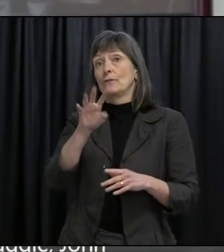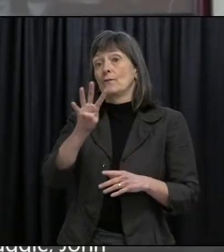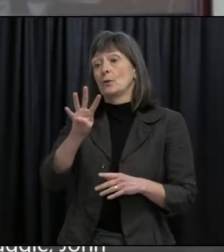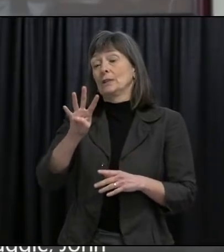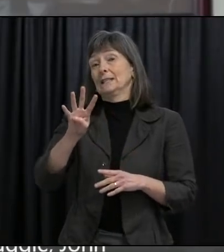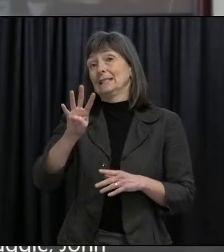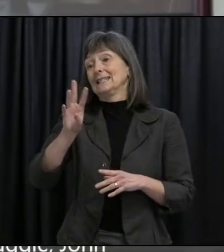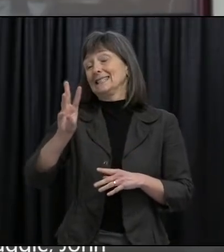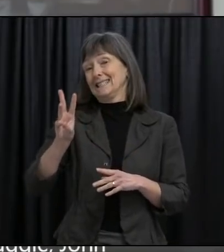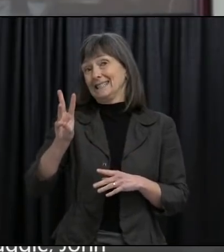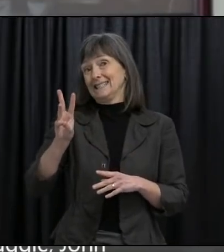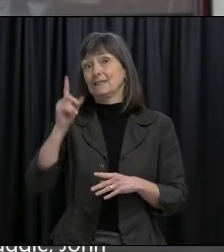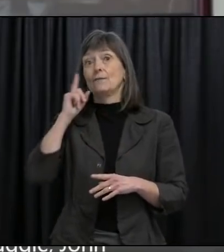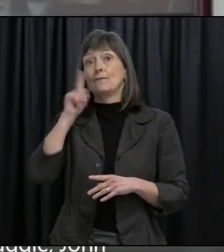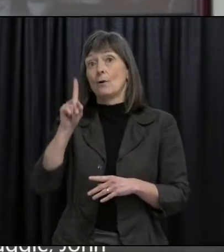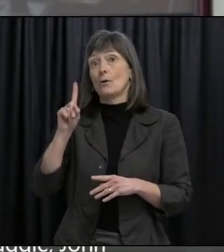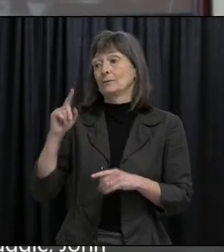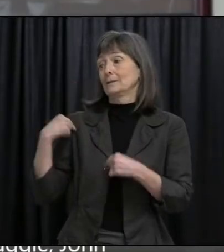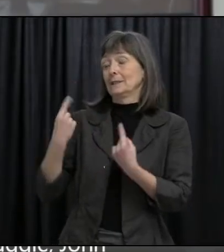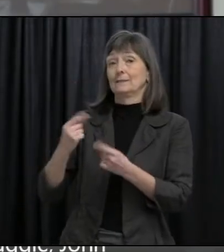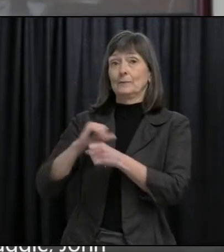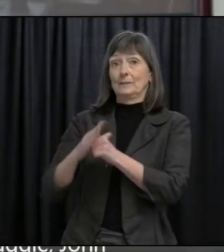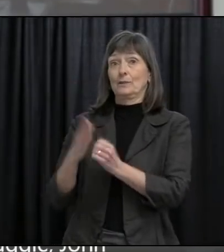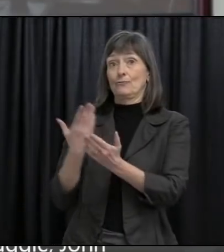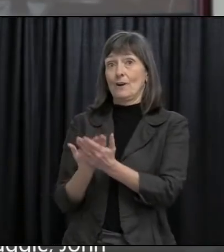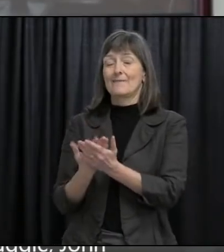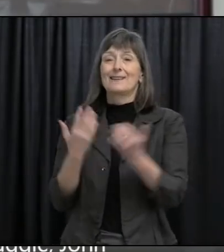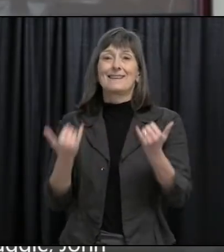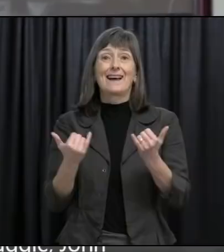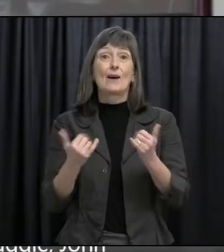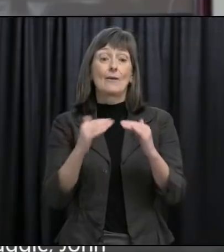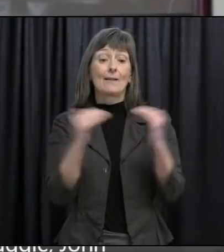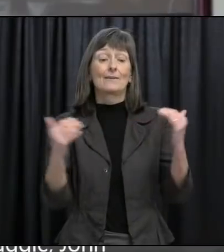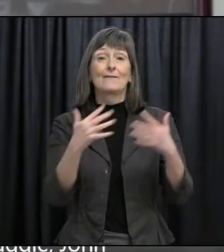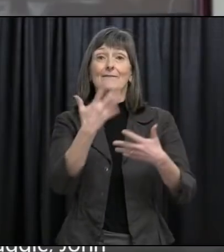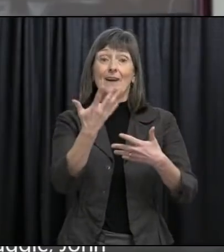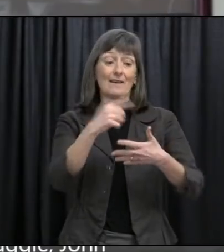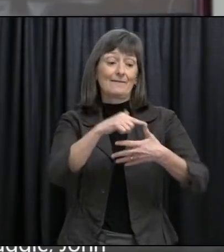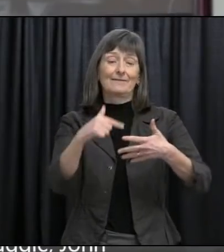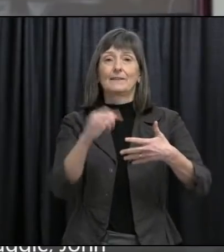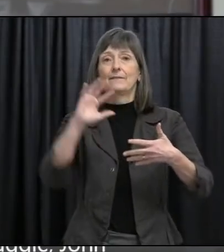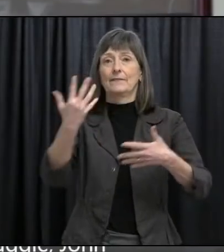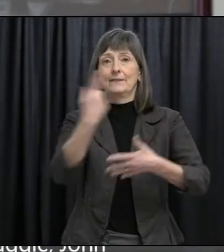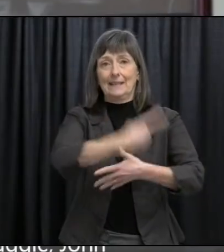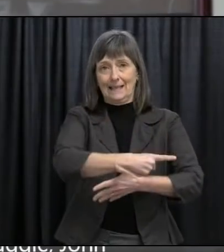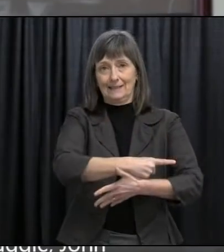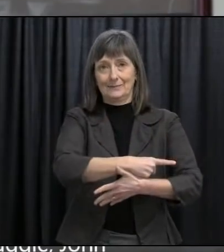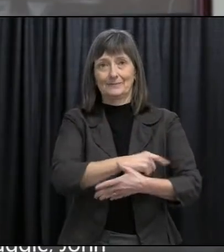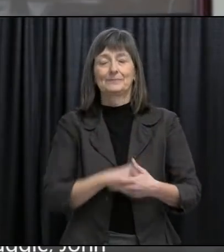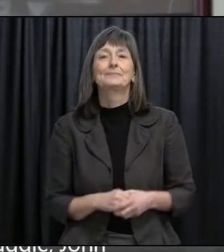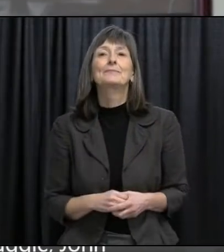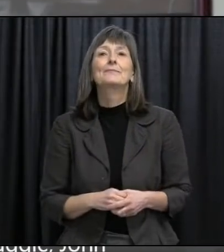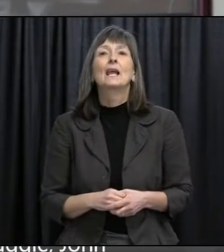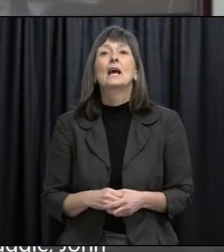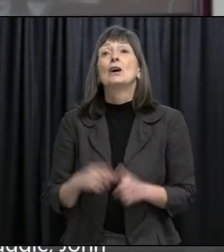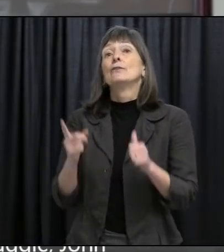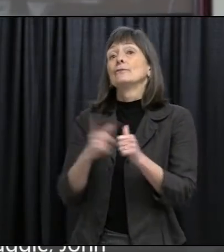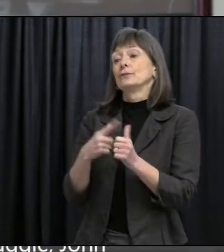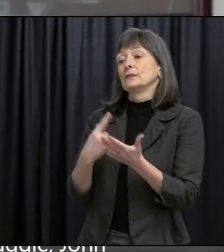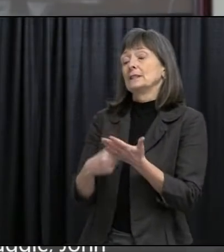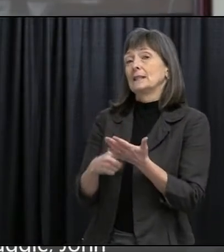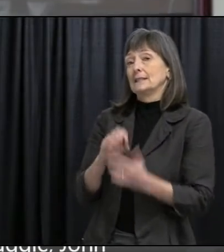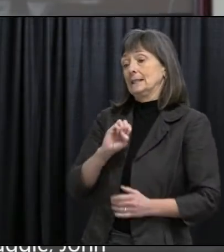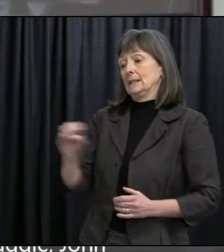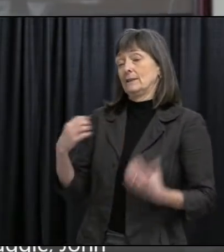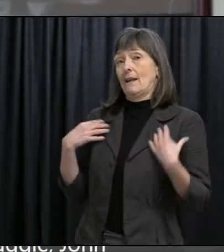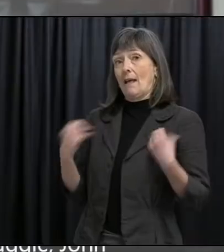day 5 of Alert Level 5 for the second time. I'd like to start by thanking Eastern Health and their